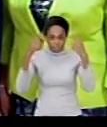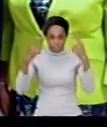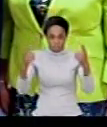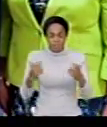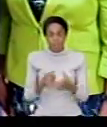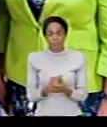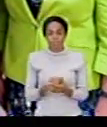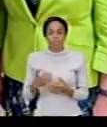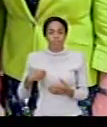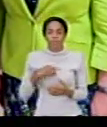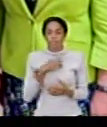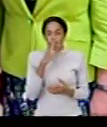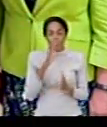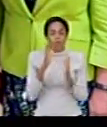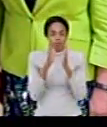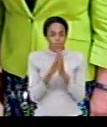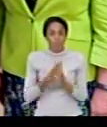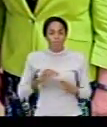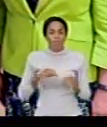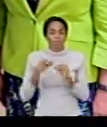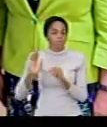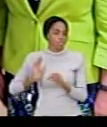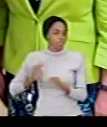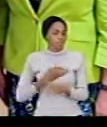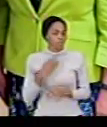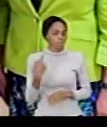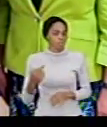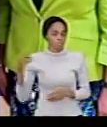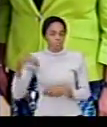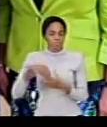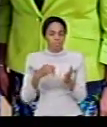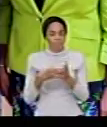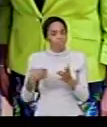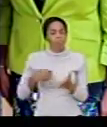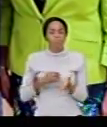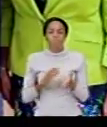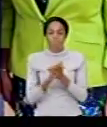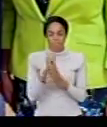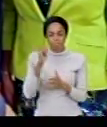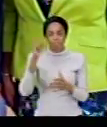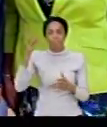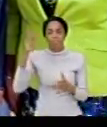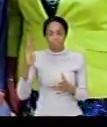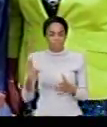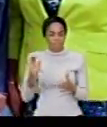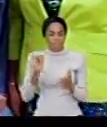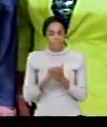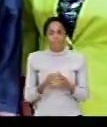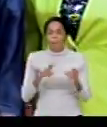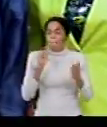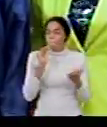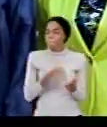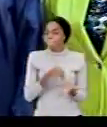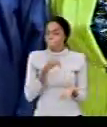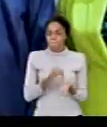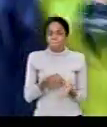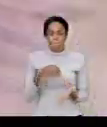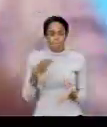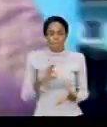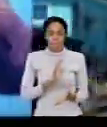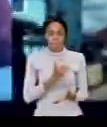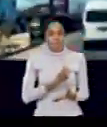and our resources into it. And we trust at the end of it all, millions of souls will be gladly brought into the kingdom of